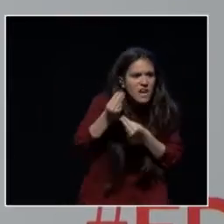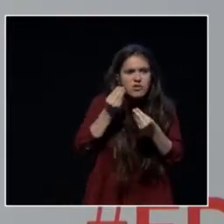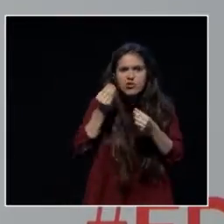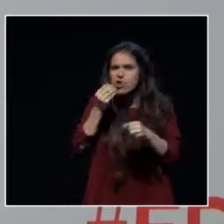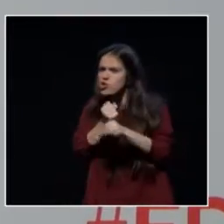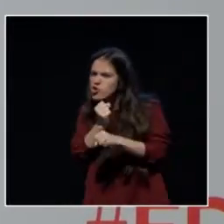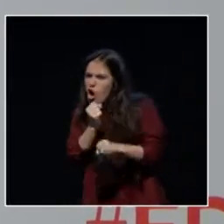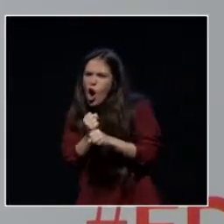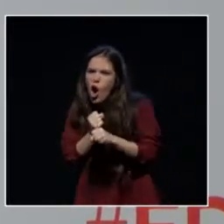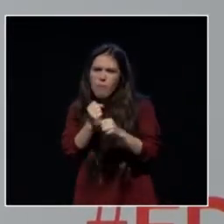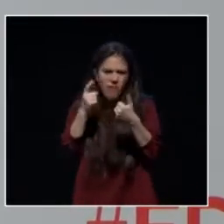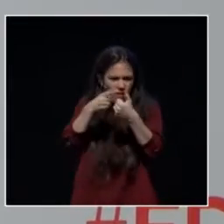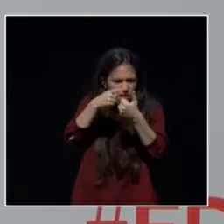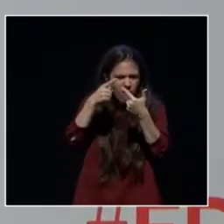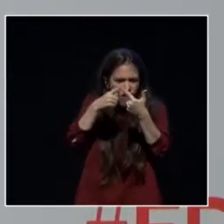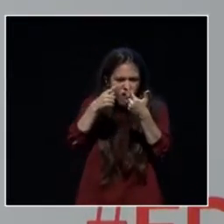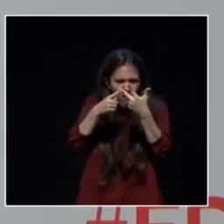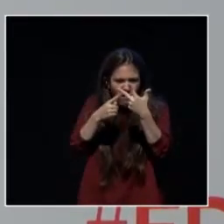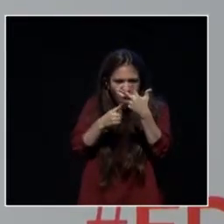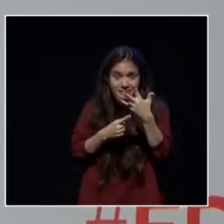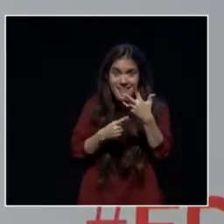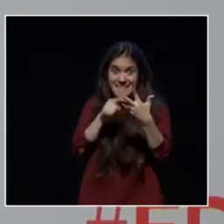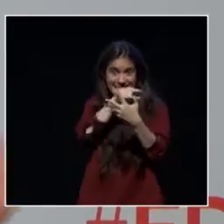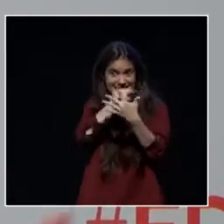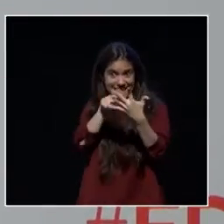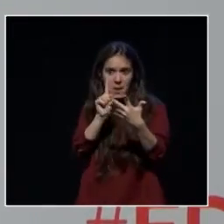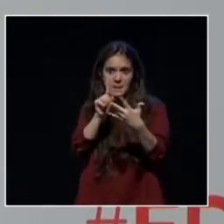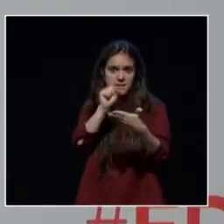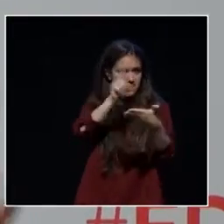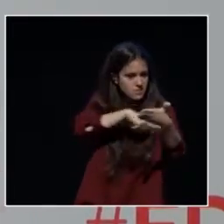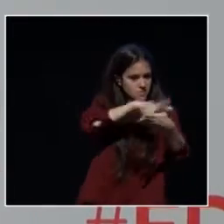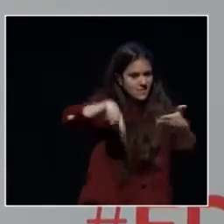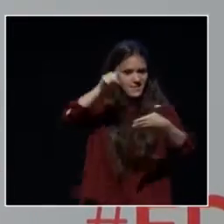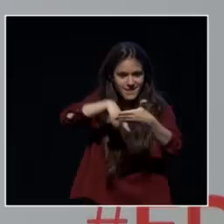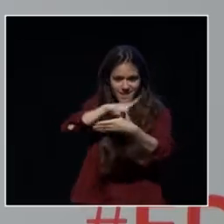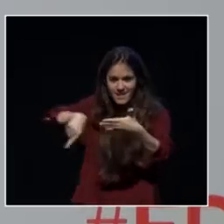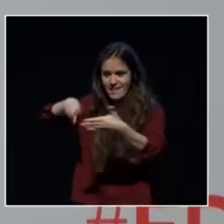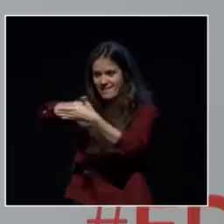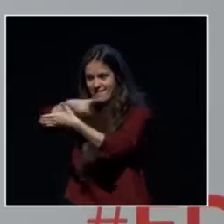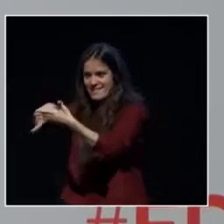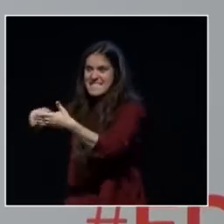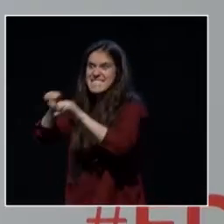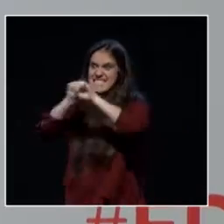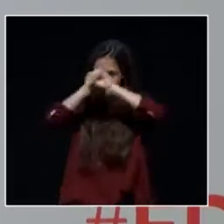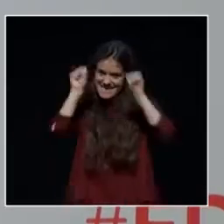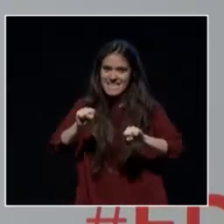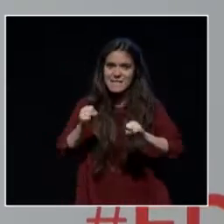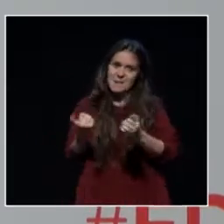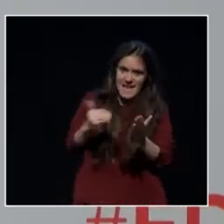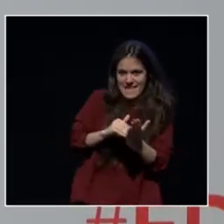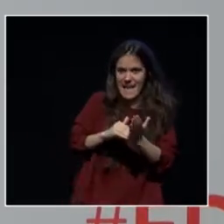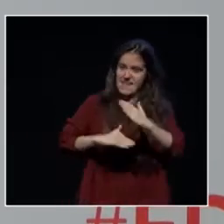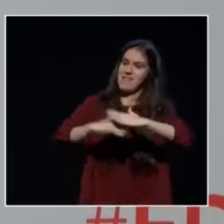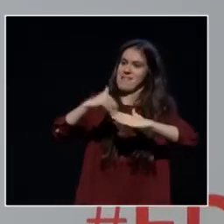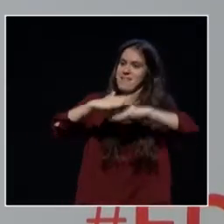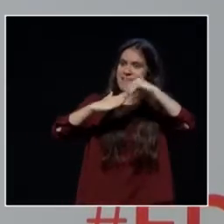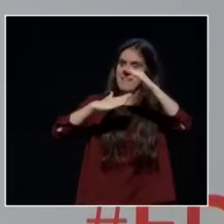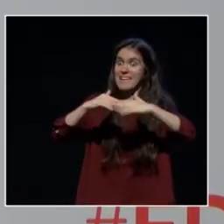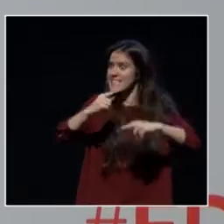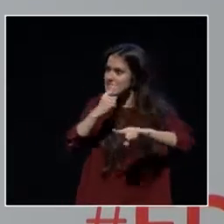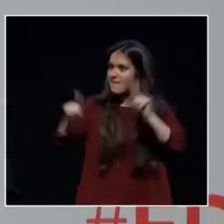job. And we have to undo all these things so that we can undo the system that we built ourselves. Then we created other kind of